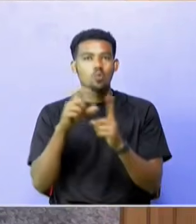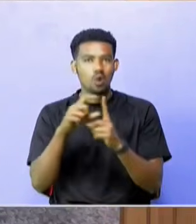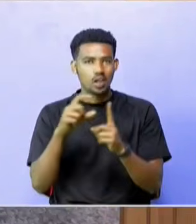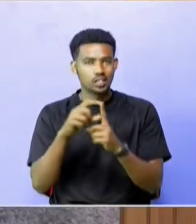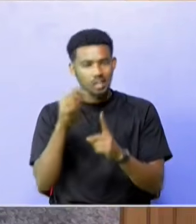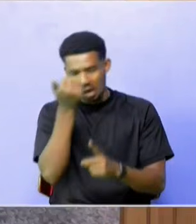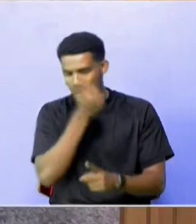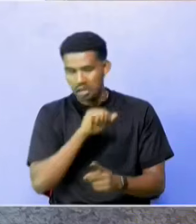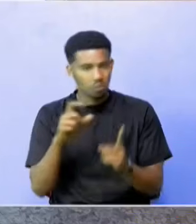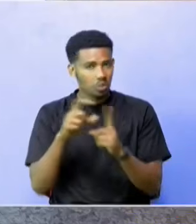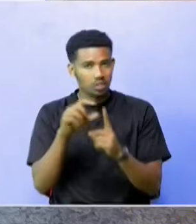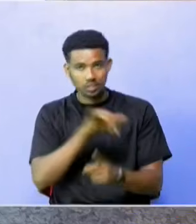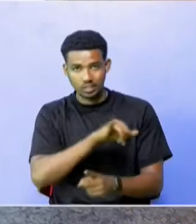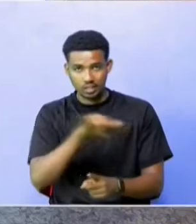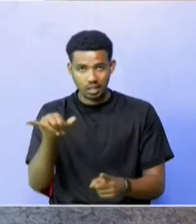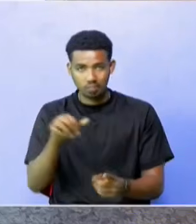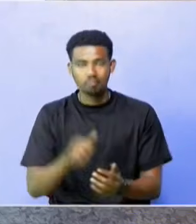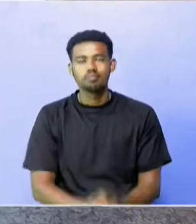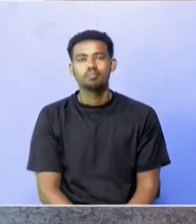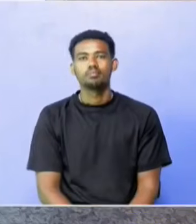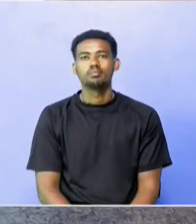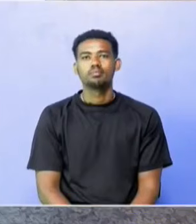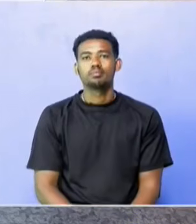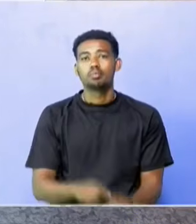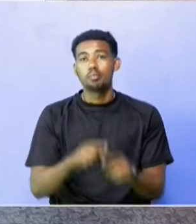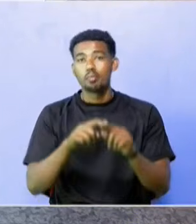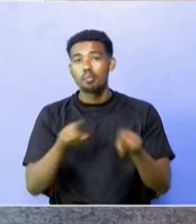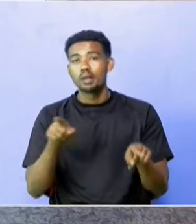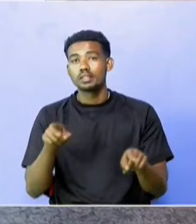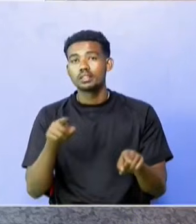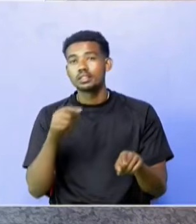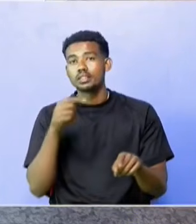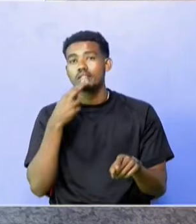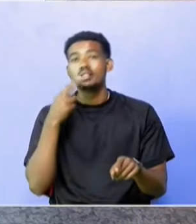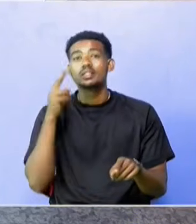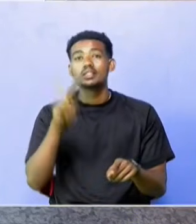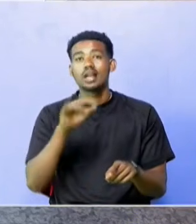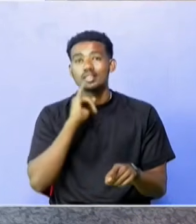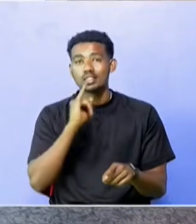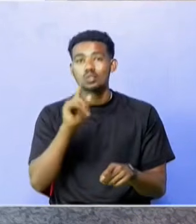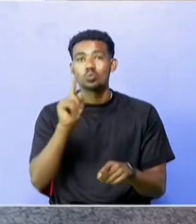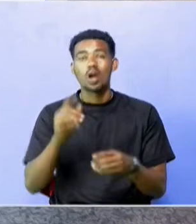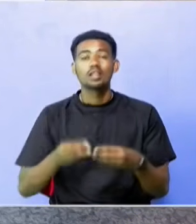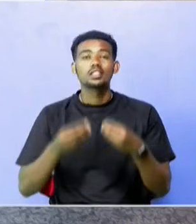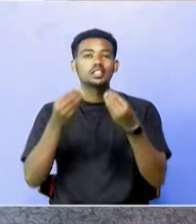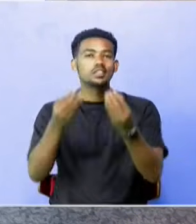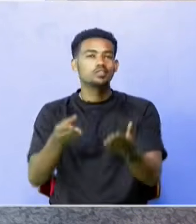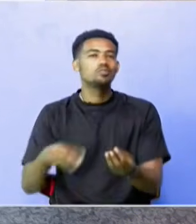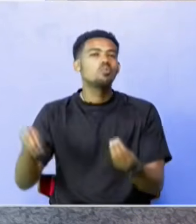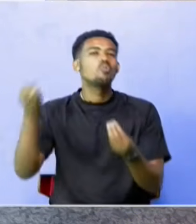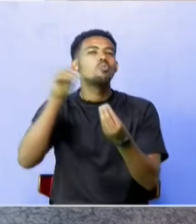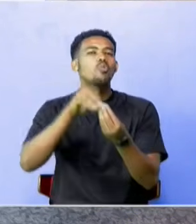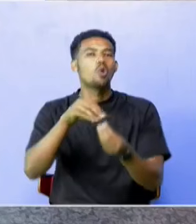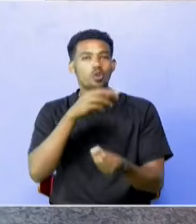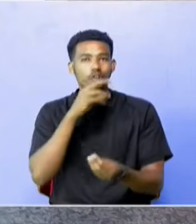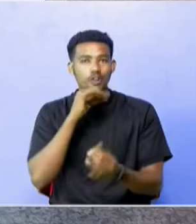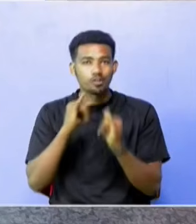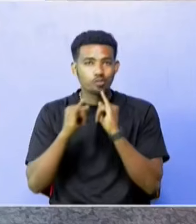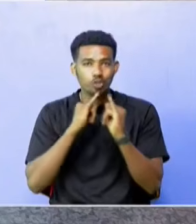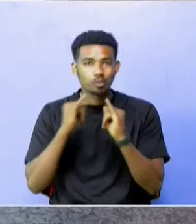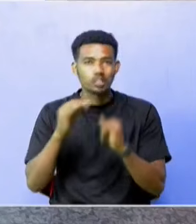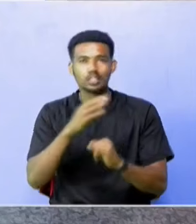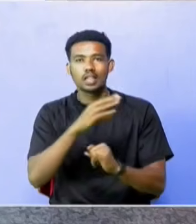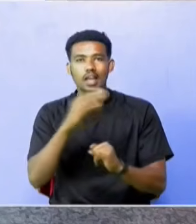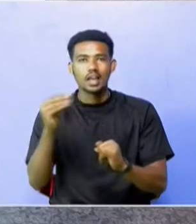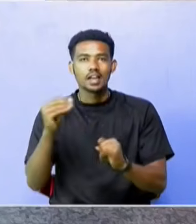other words. An adverb is a word. But its task is, 1, to give more information or to